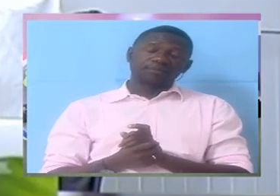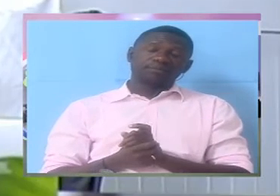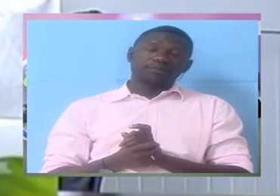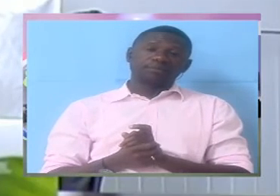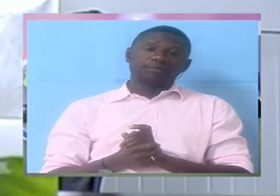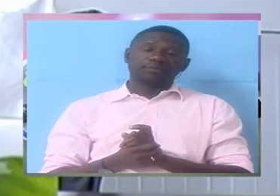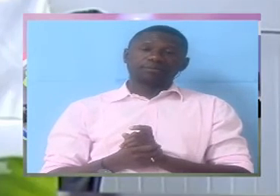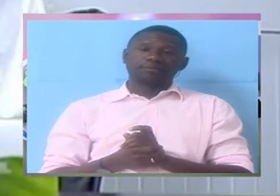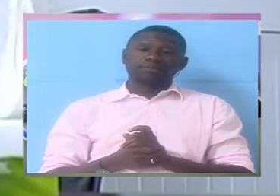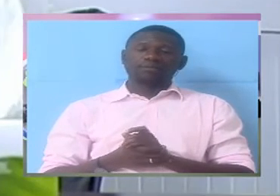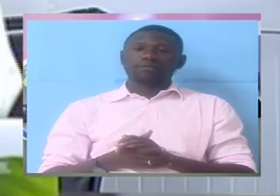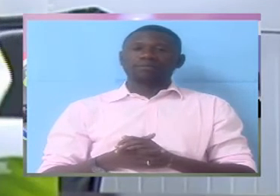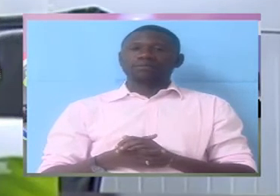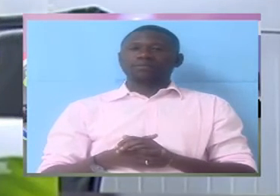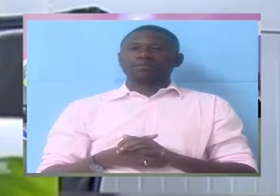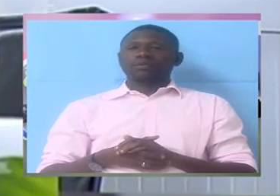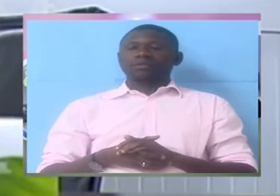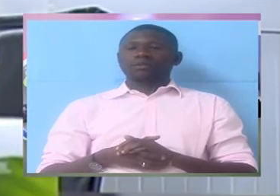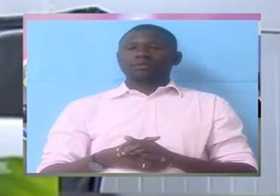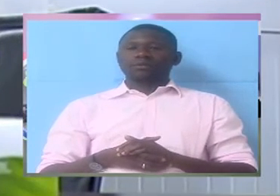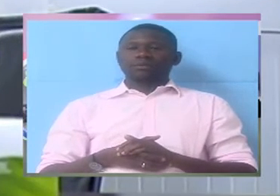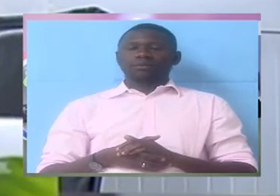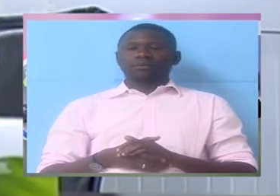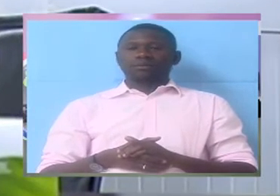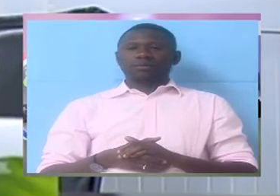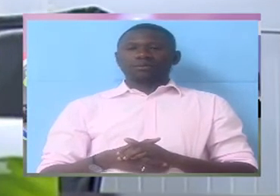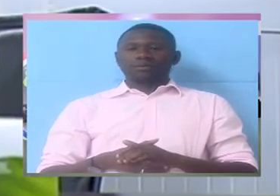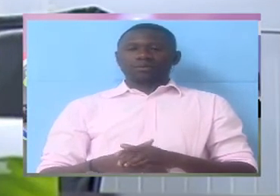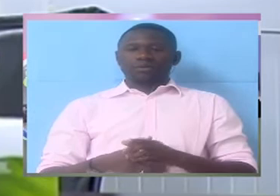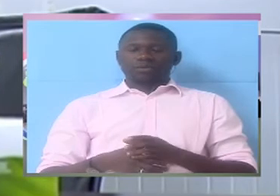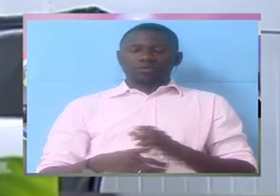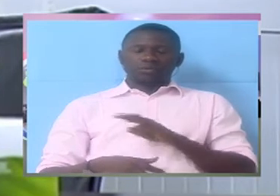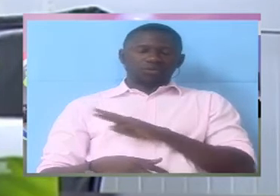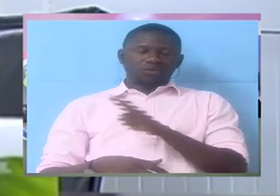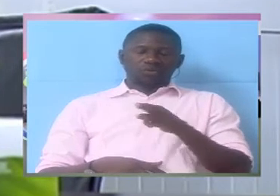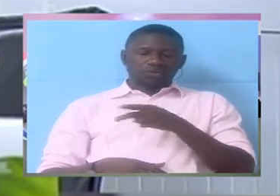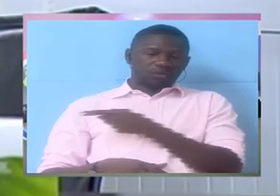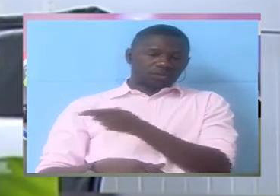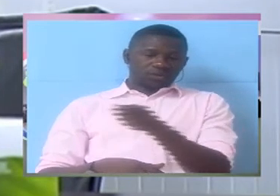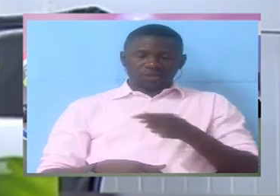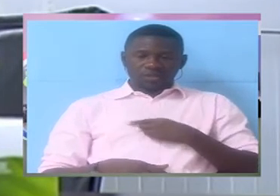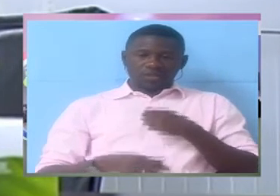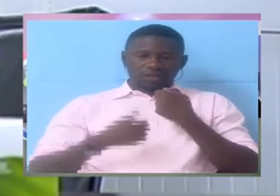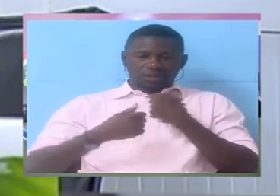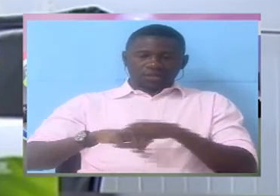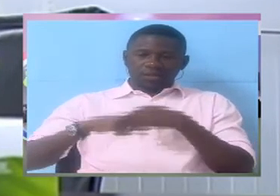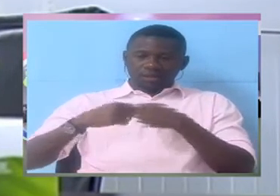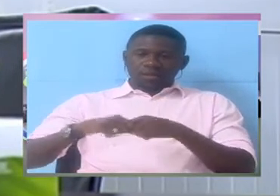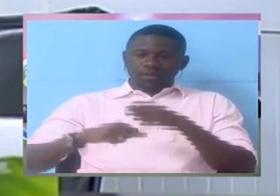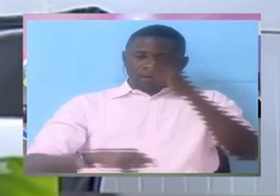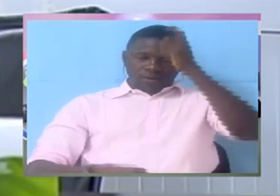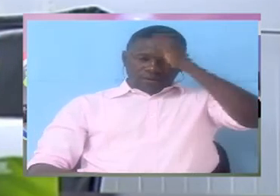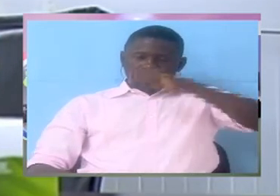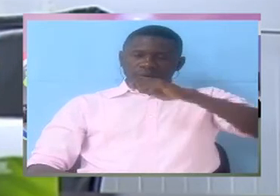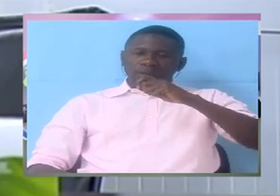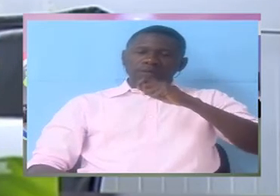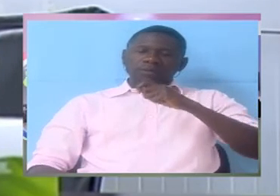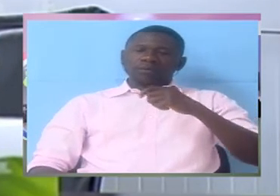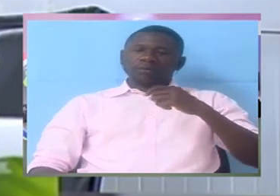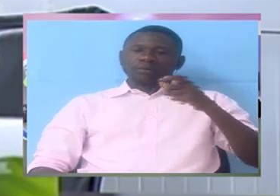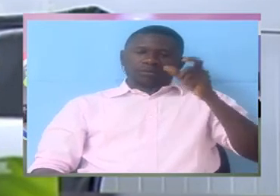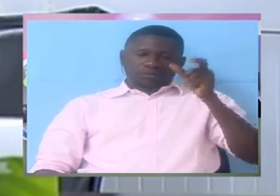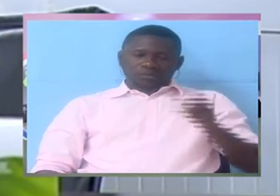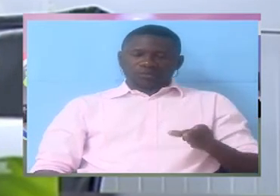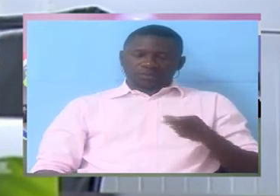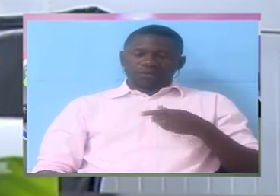kon. No, these are trained police officers. Ani nyi lu mo police on ye men lu karandi. Ye lu